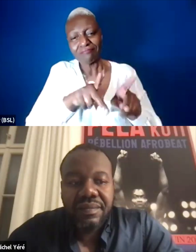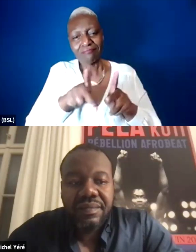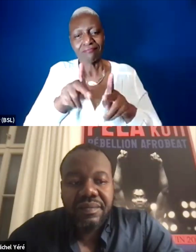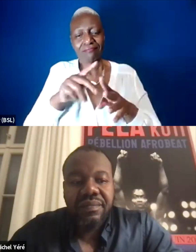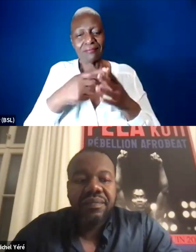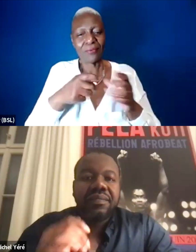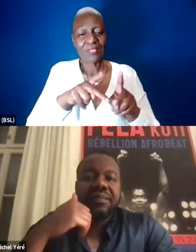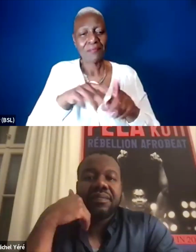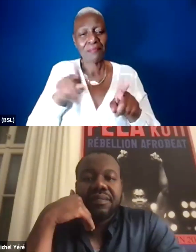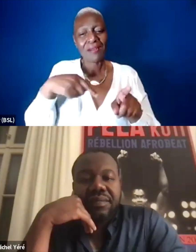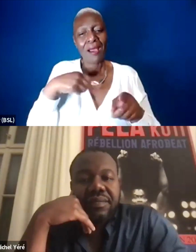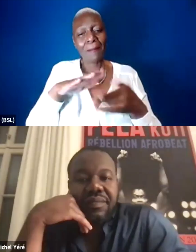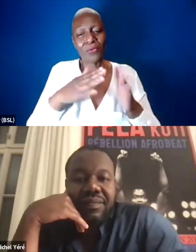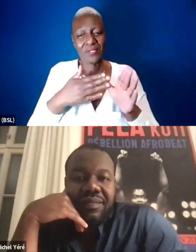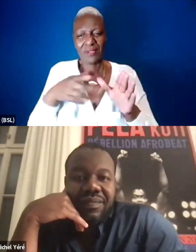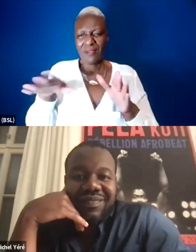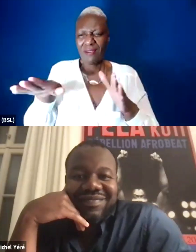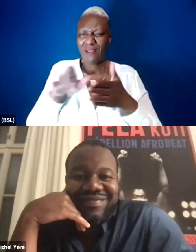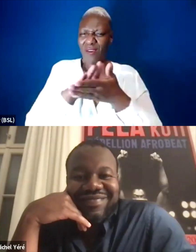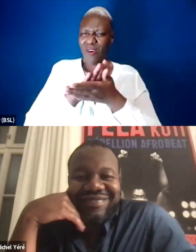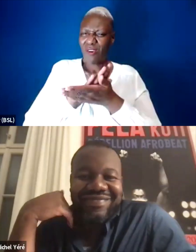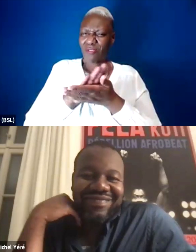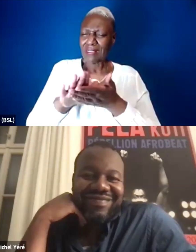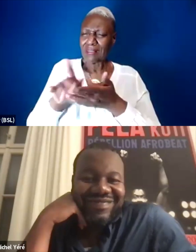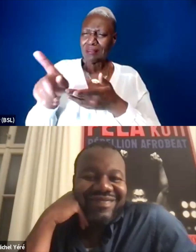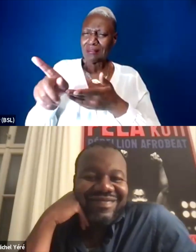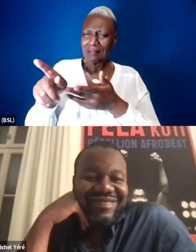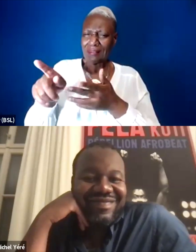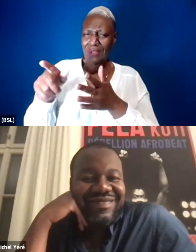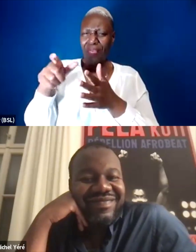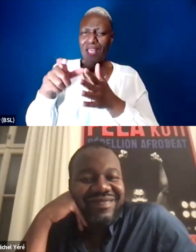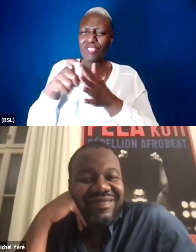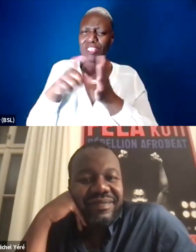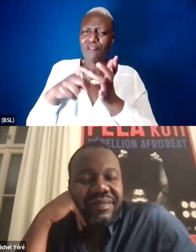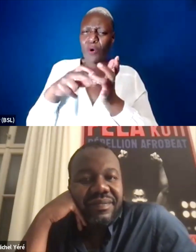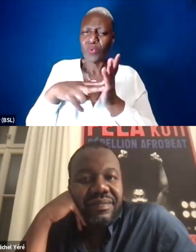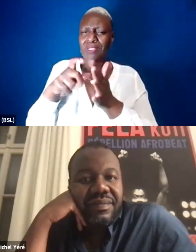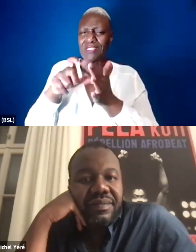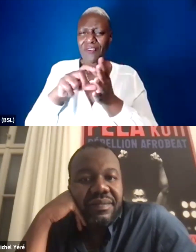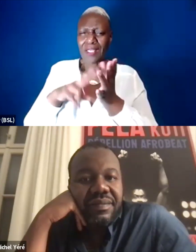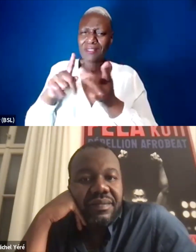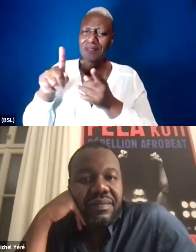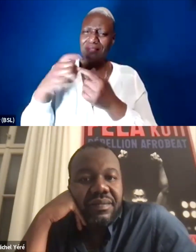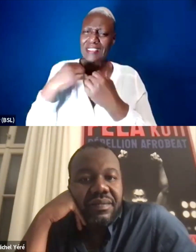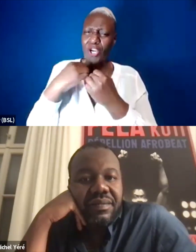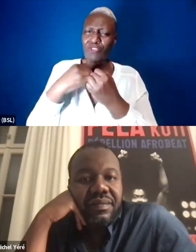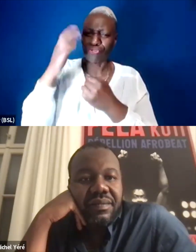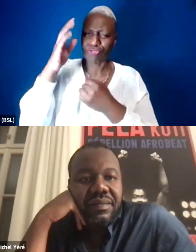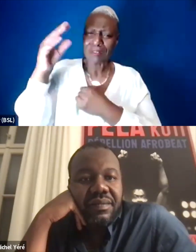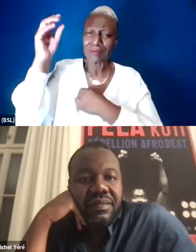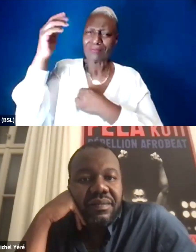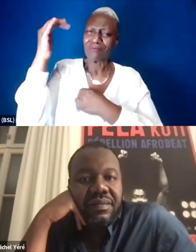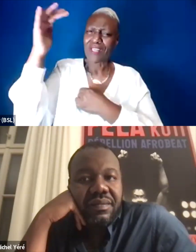very intrigued by these two characters, Dema and Devan. Can you tell us a bit more about how are